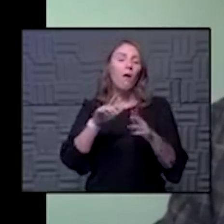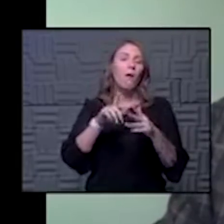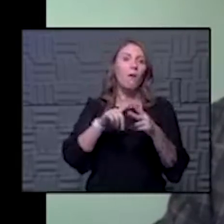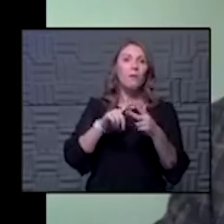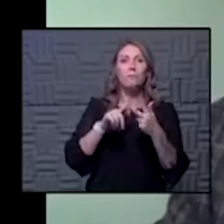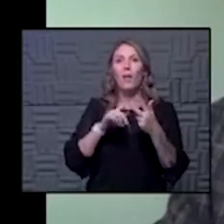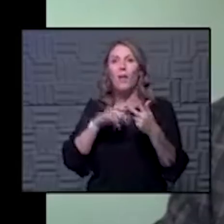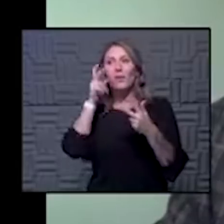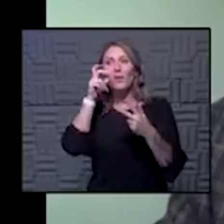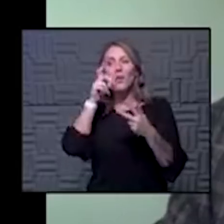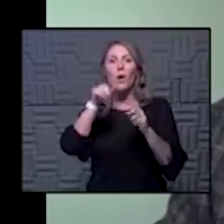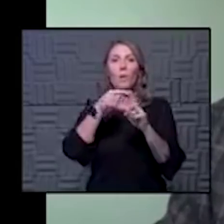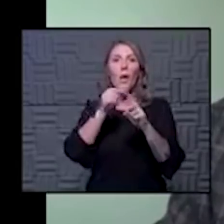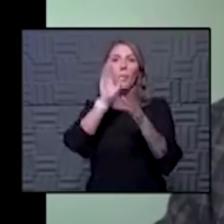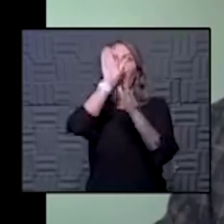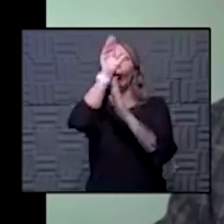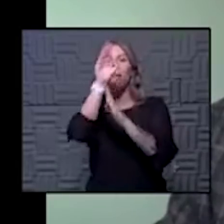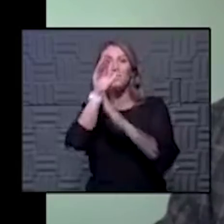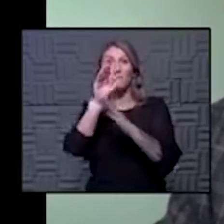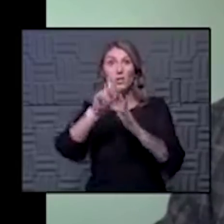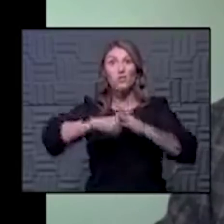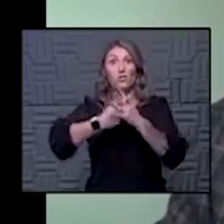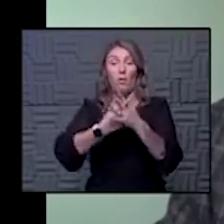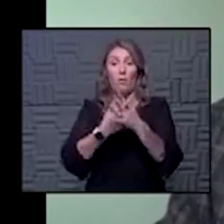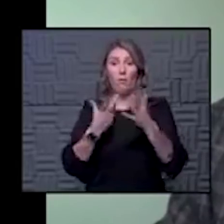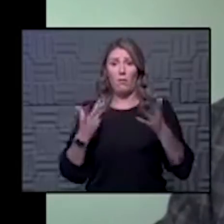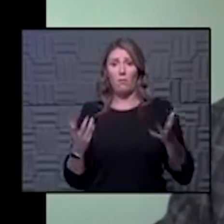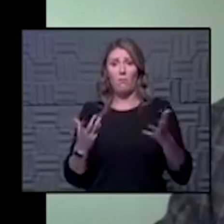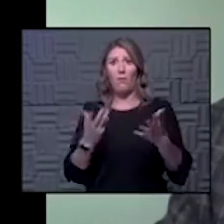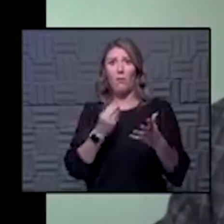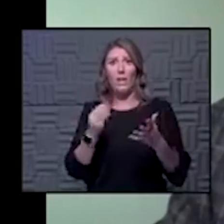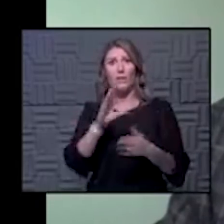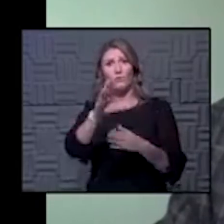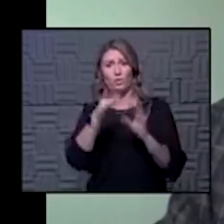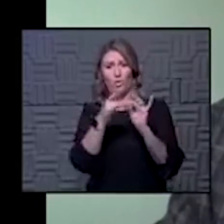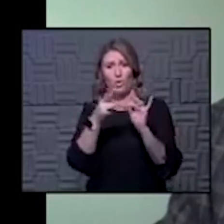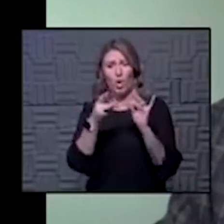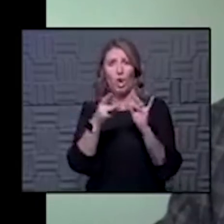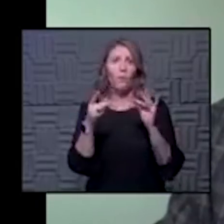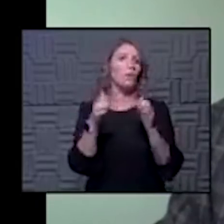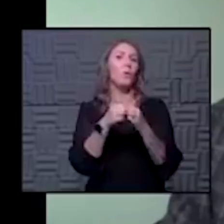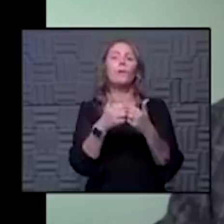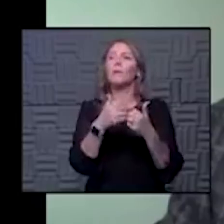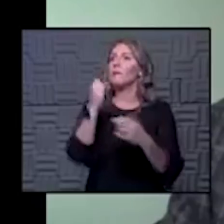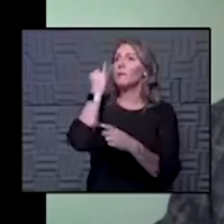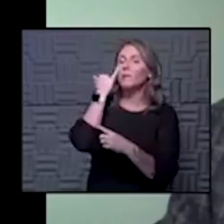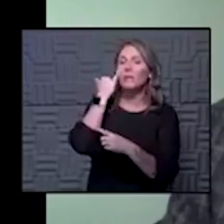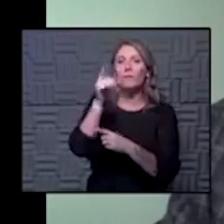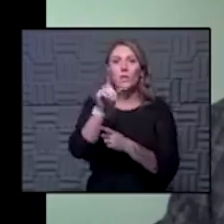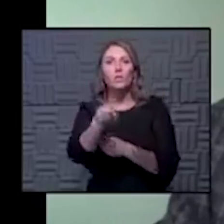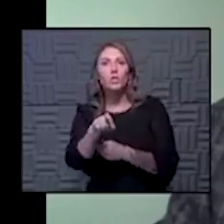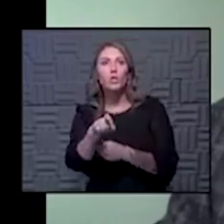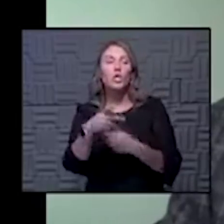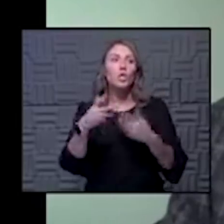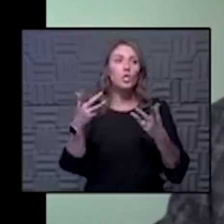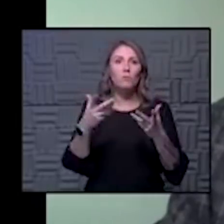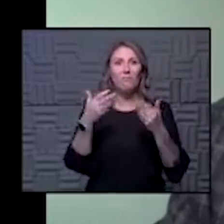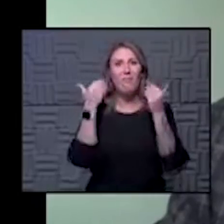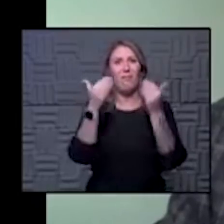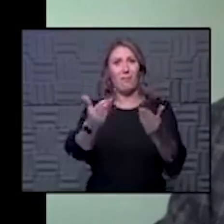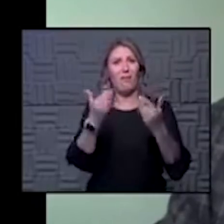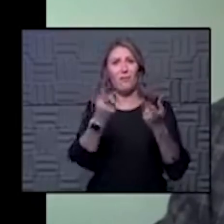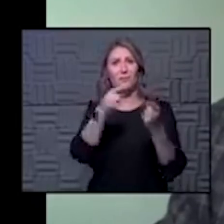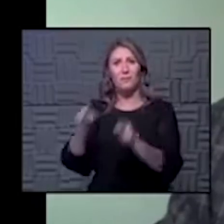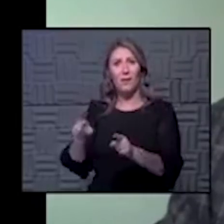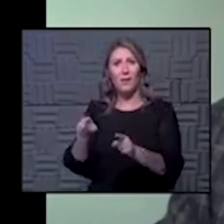about those being in effect. And just your comment on whether or not those should be allowed to go forward. They